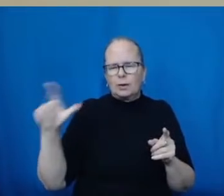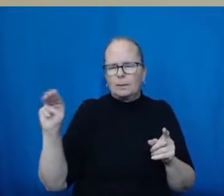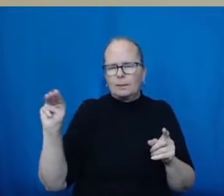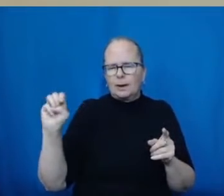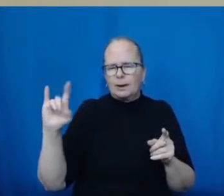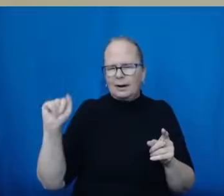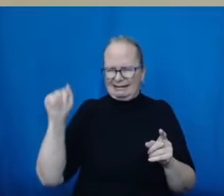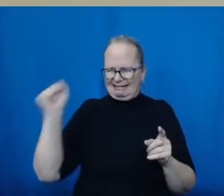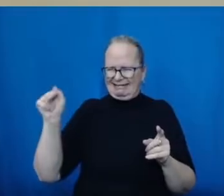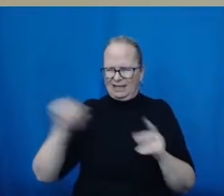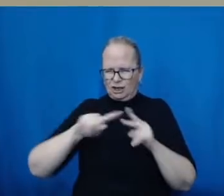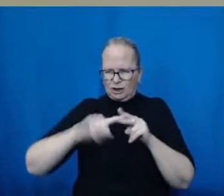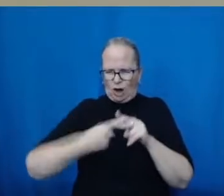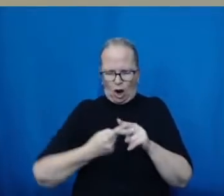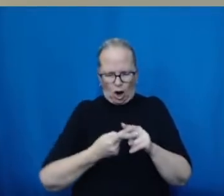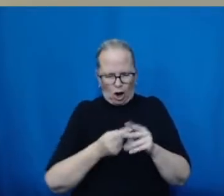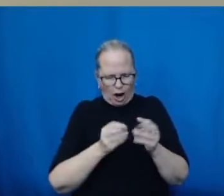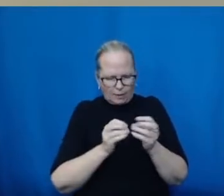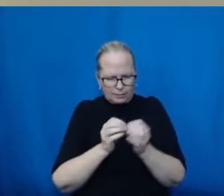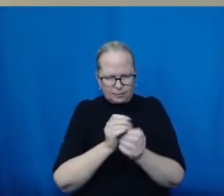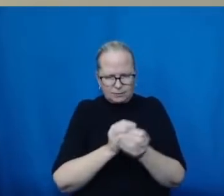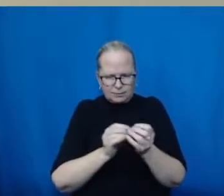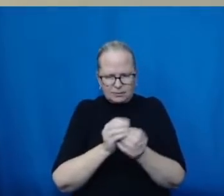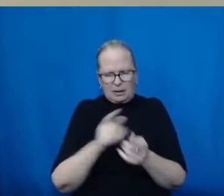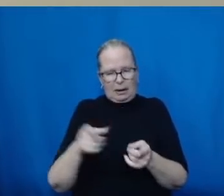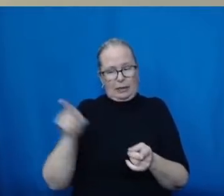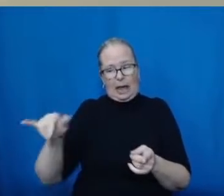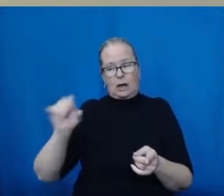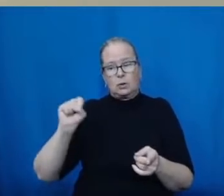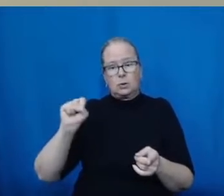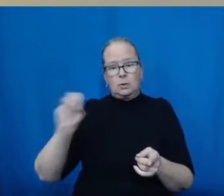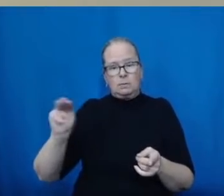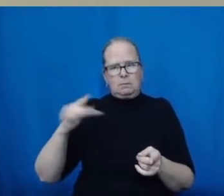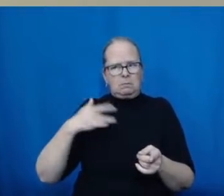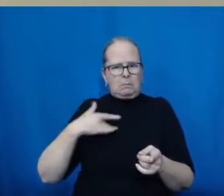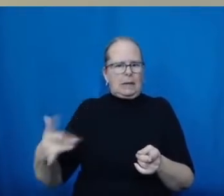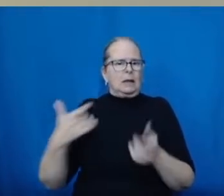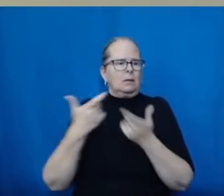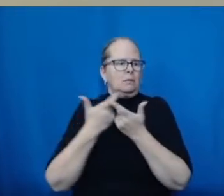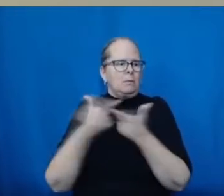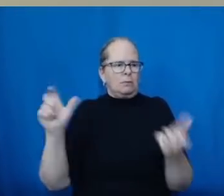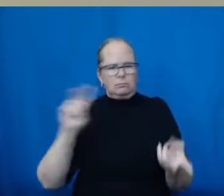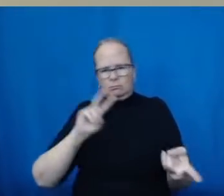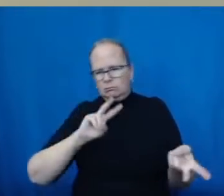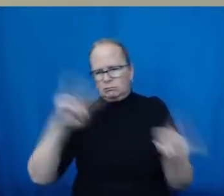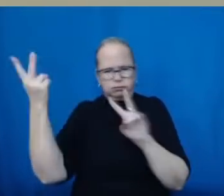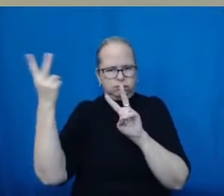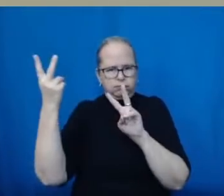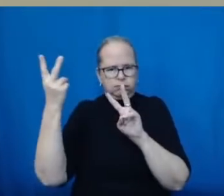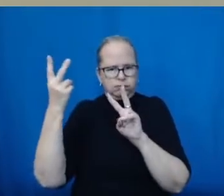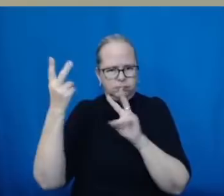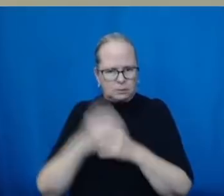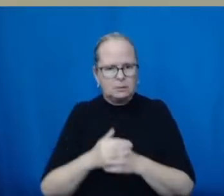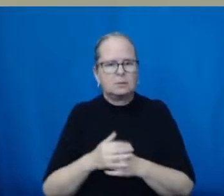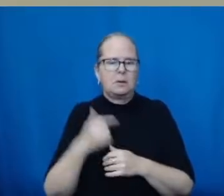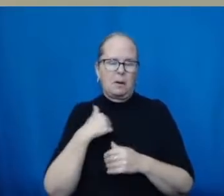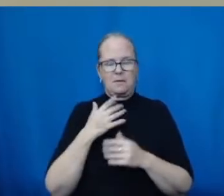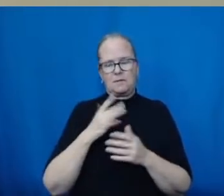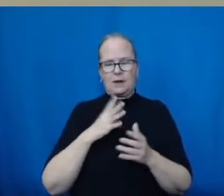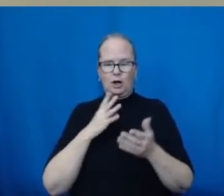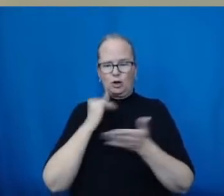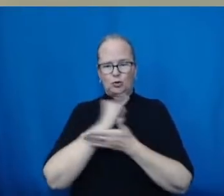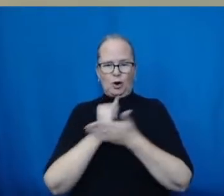and the kind of misinformation we see exploding right now. This is my fancy ivermectin chart. I've been mapping the growth